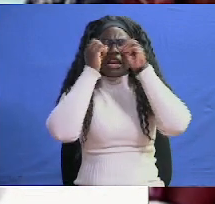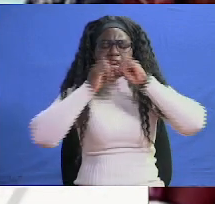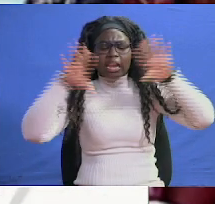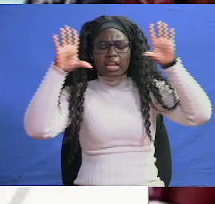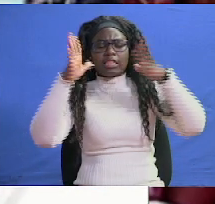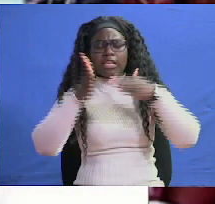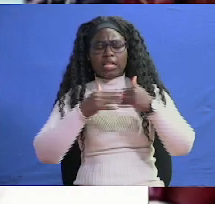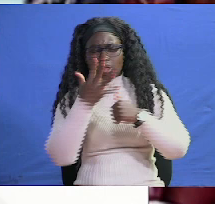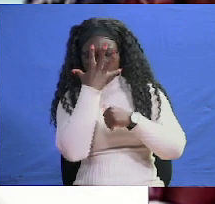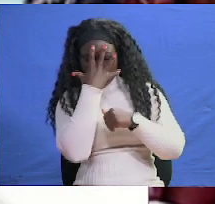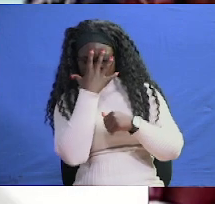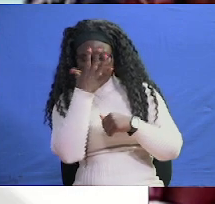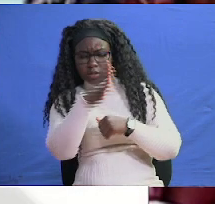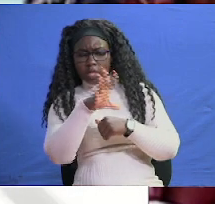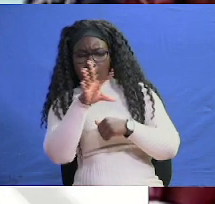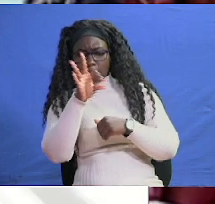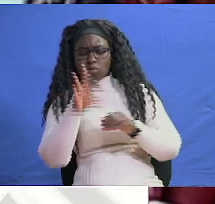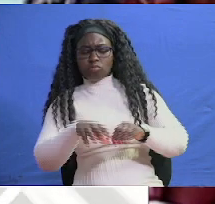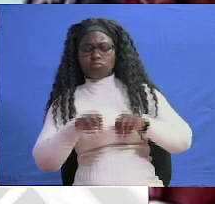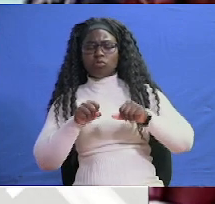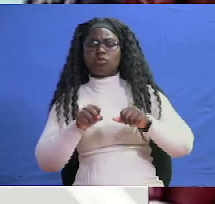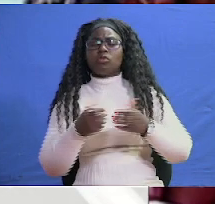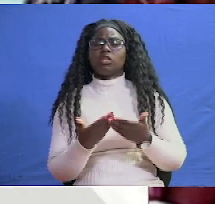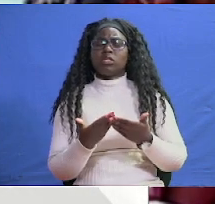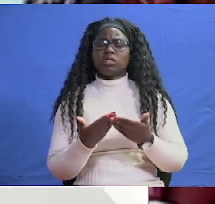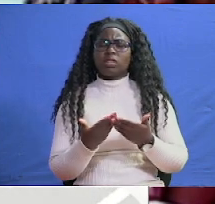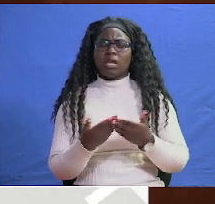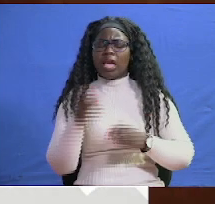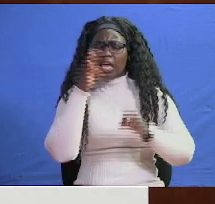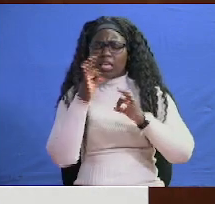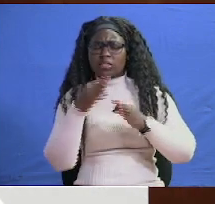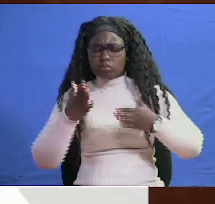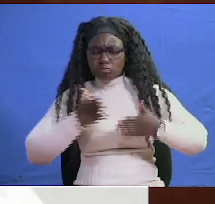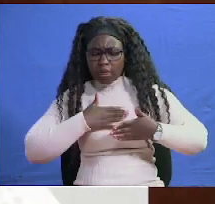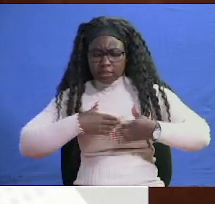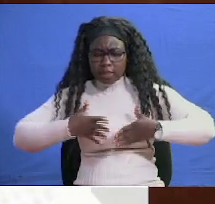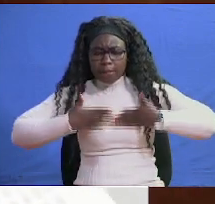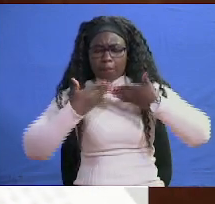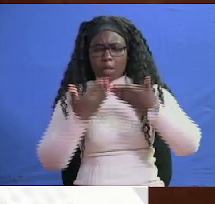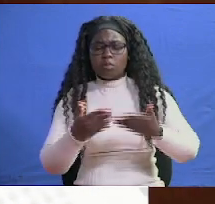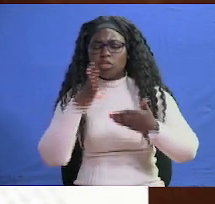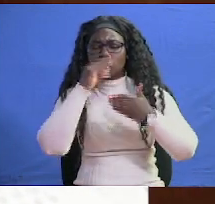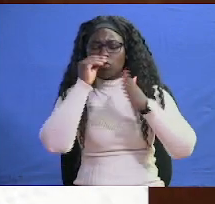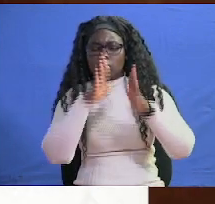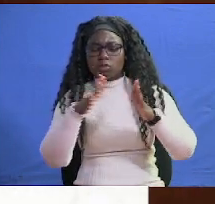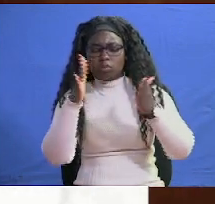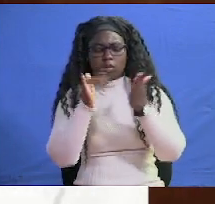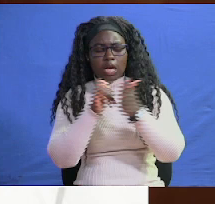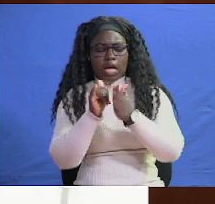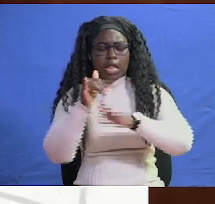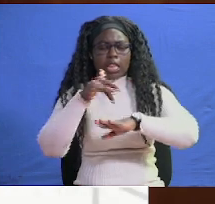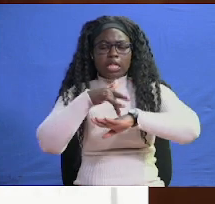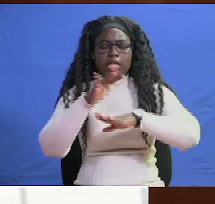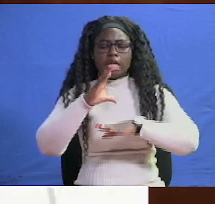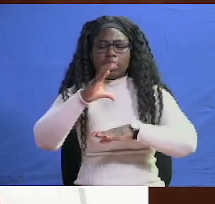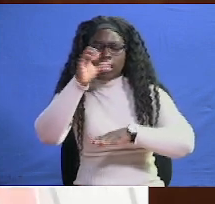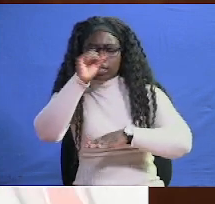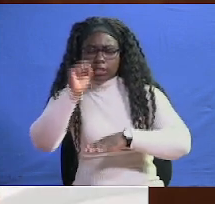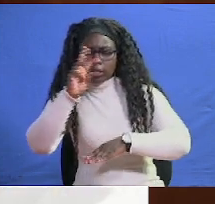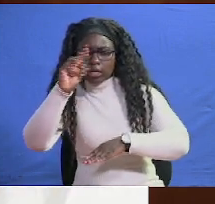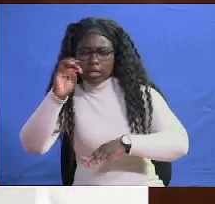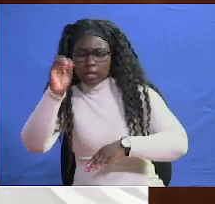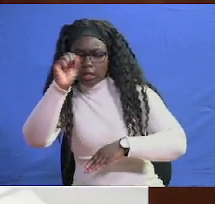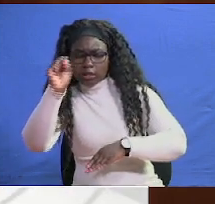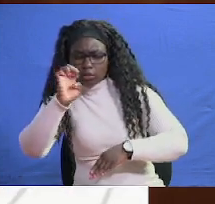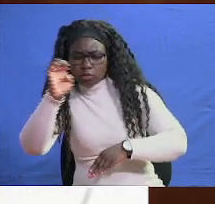than embarrass the appointing authority. In fact, it is my submission, Mr. Speaker, that the earlier CS Moses Kuria is let